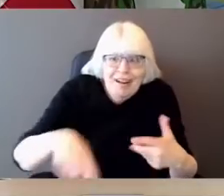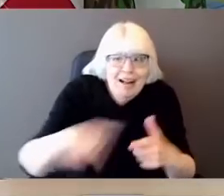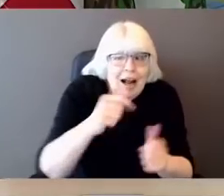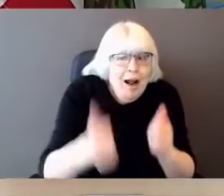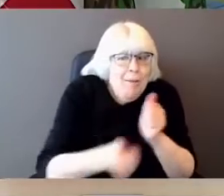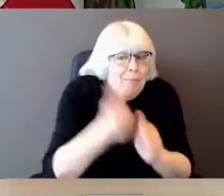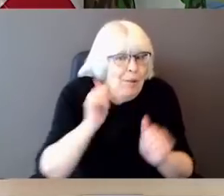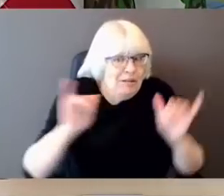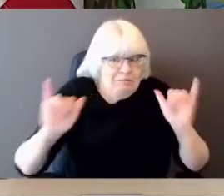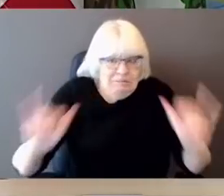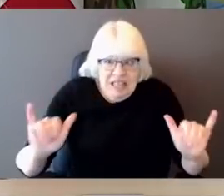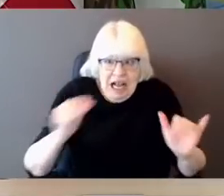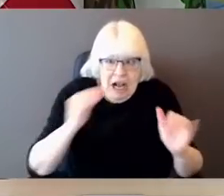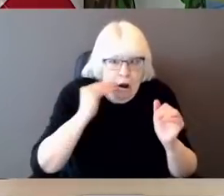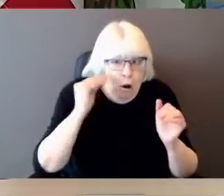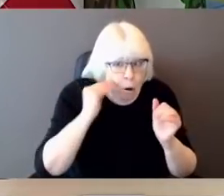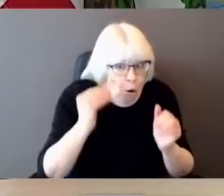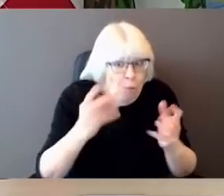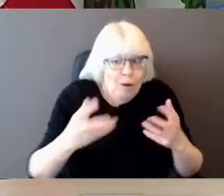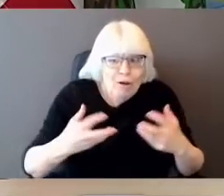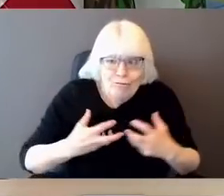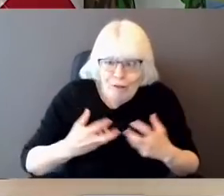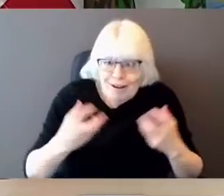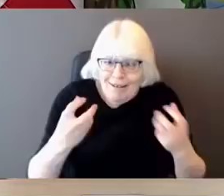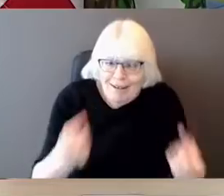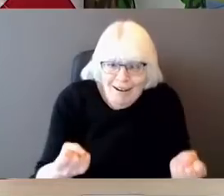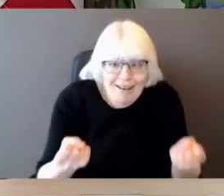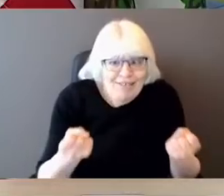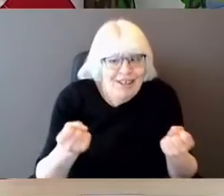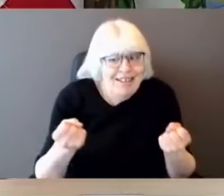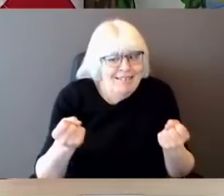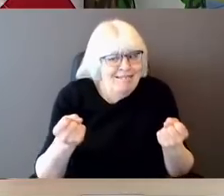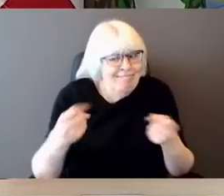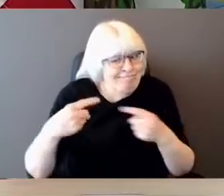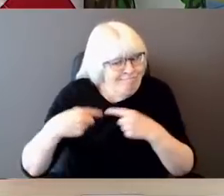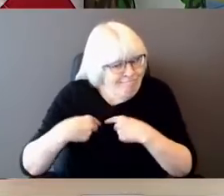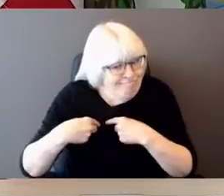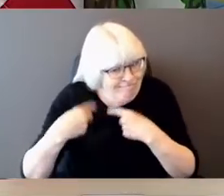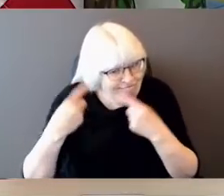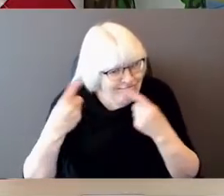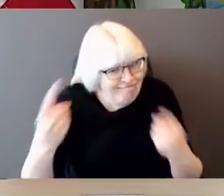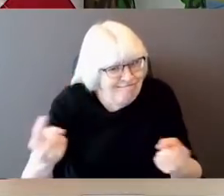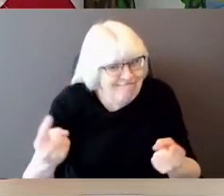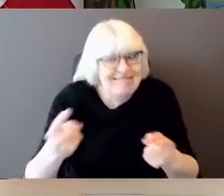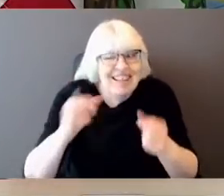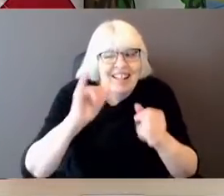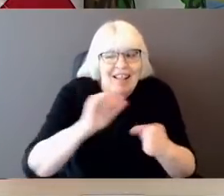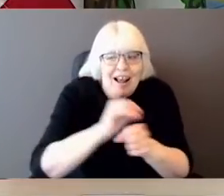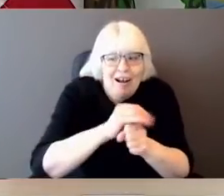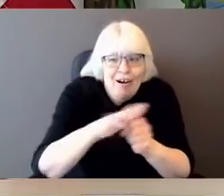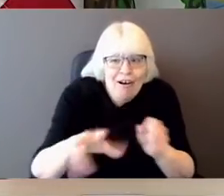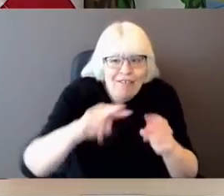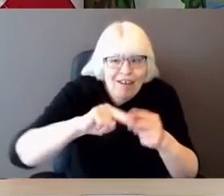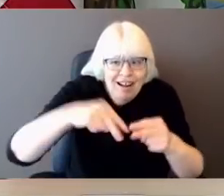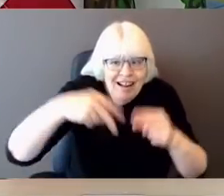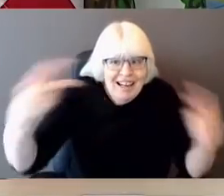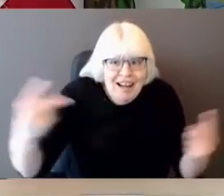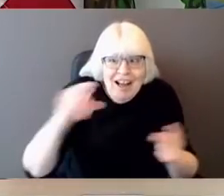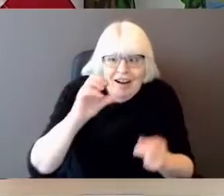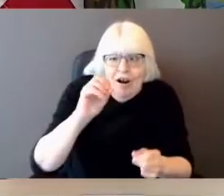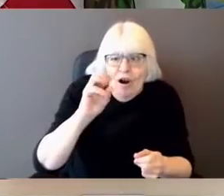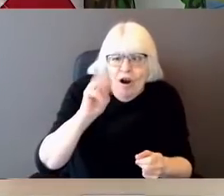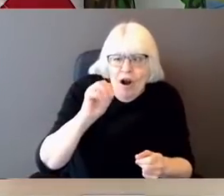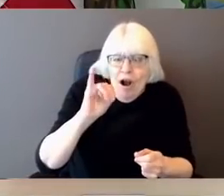impact of the Omicron wave in PEI would have been devastating without the protection offered by the vaccines, especially the